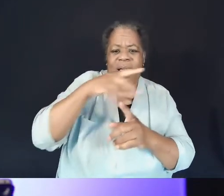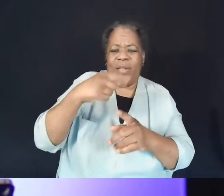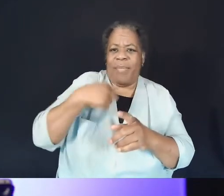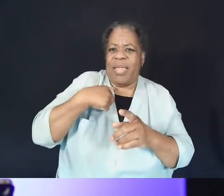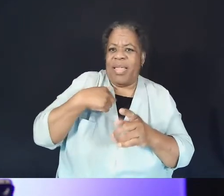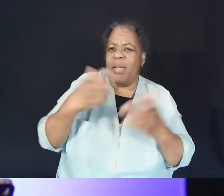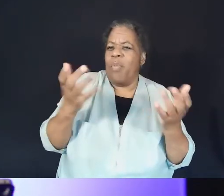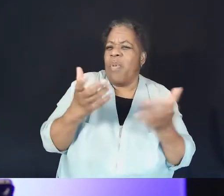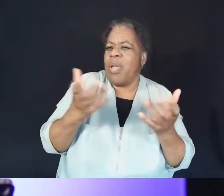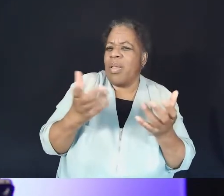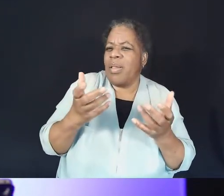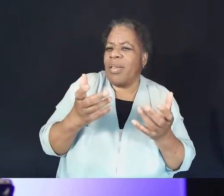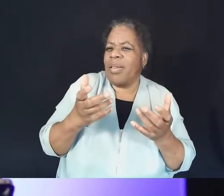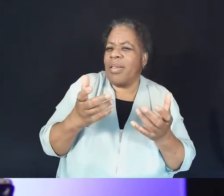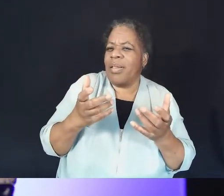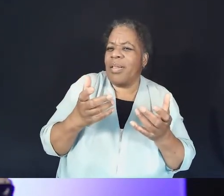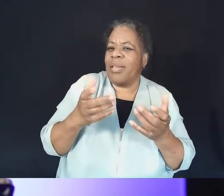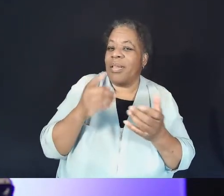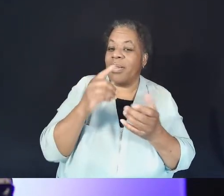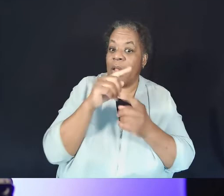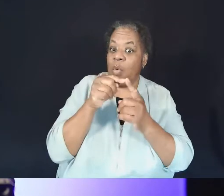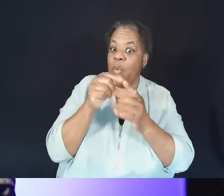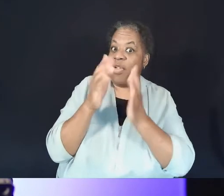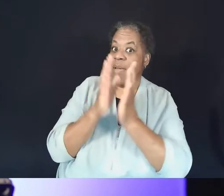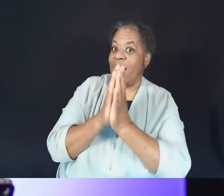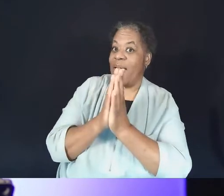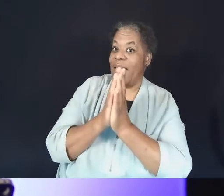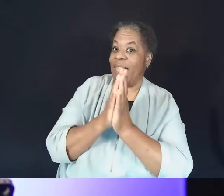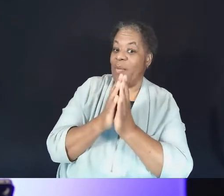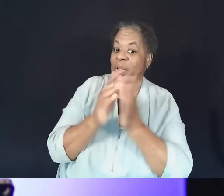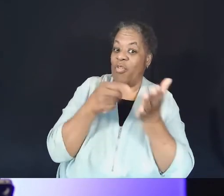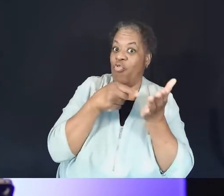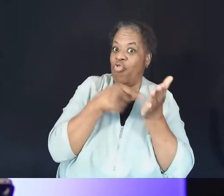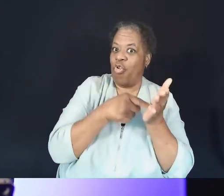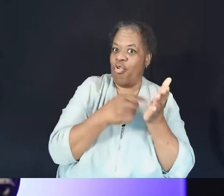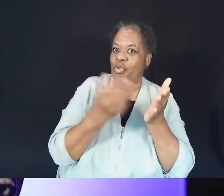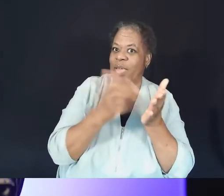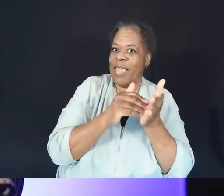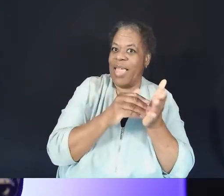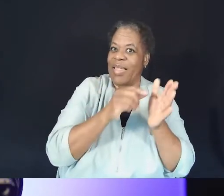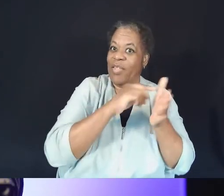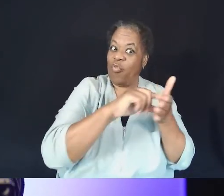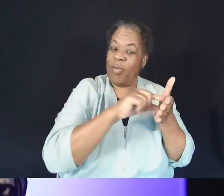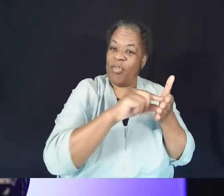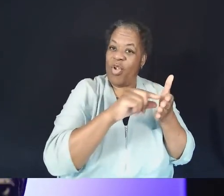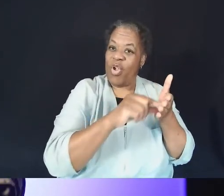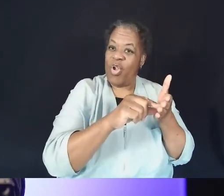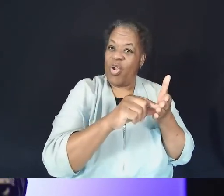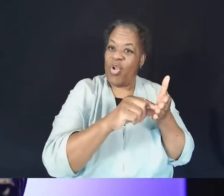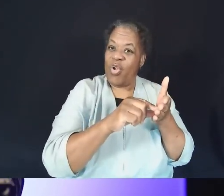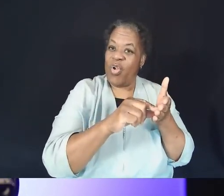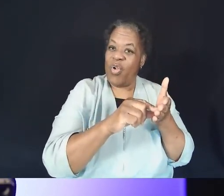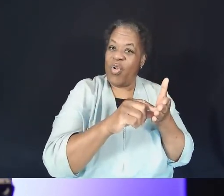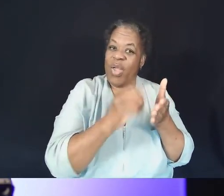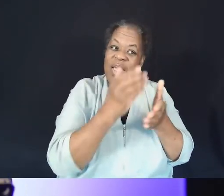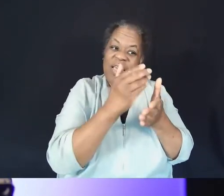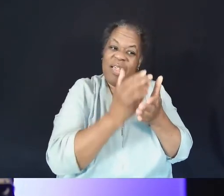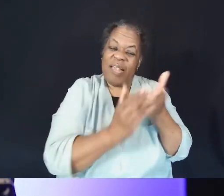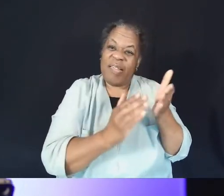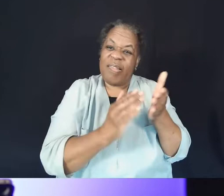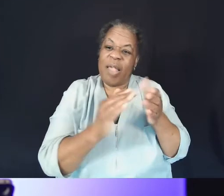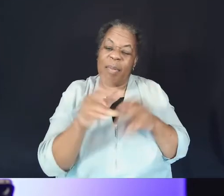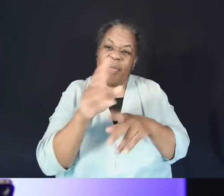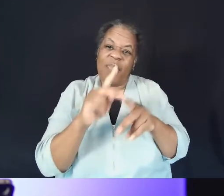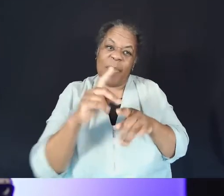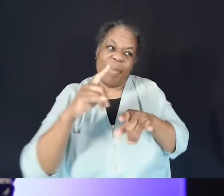you do, I want to show you something else in the text. And that is to highlight some of the voices who are mocking and ridiculing